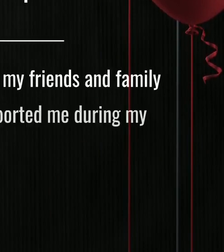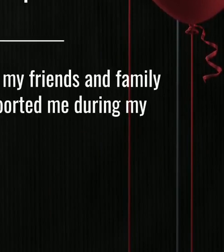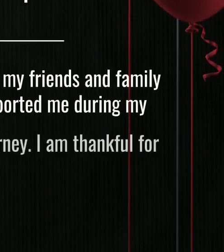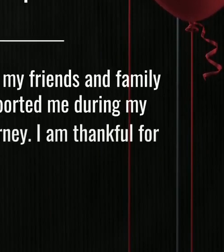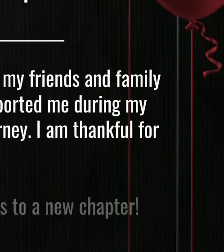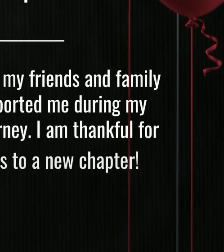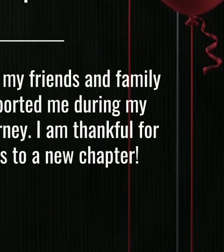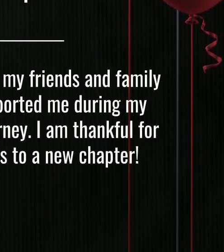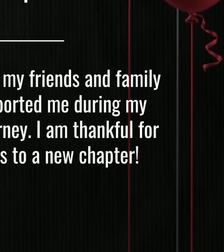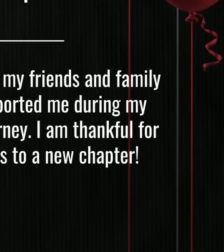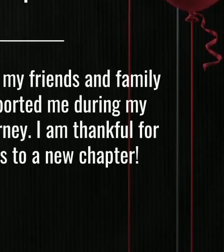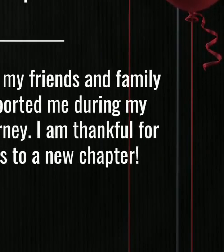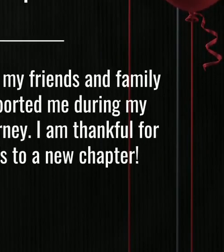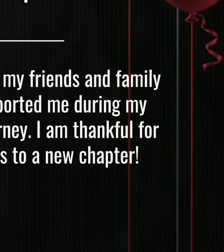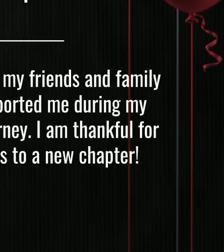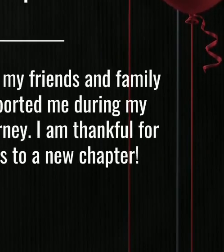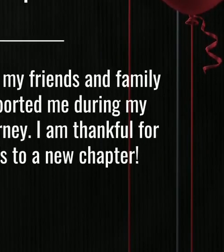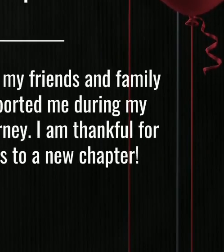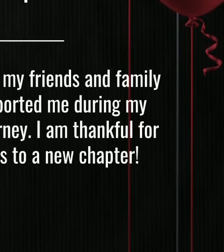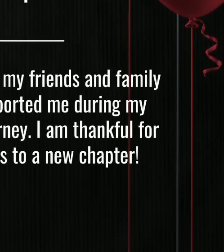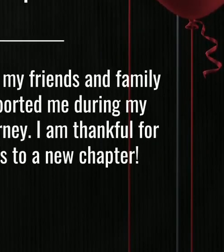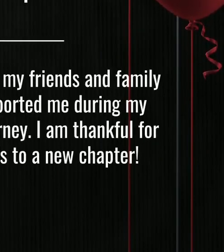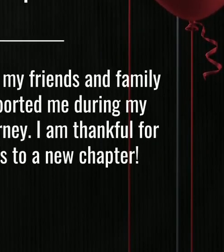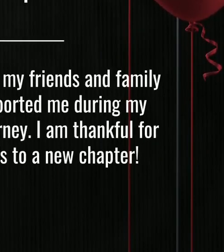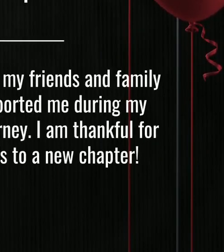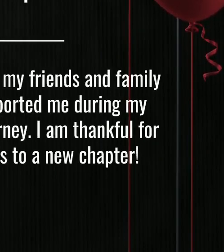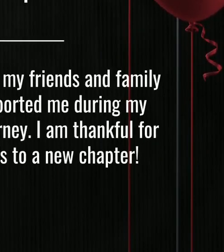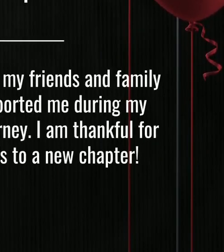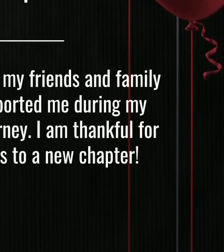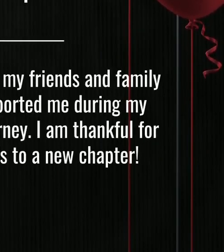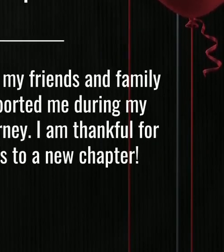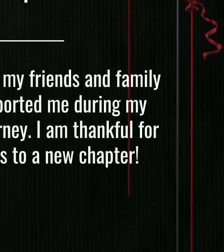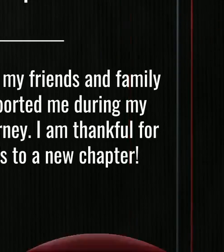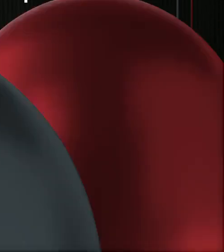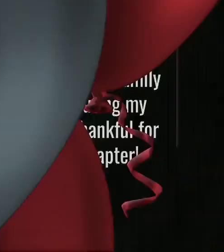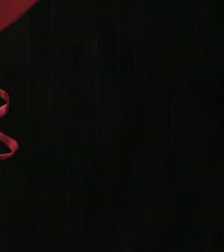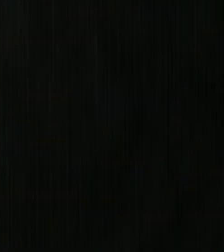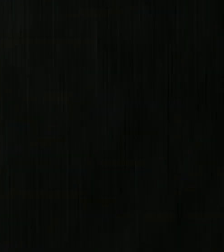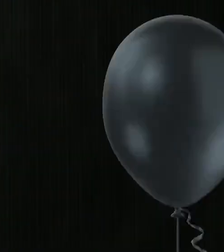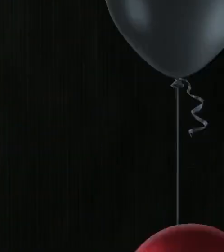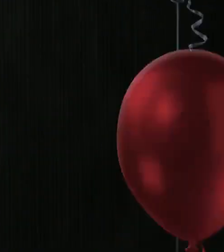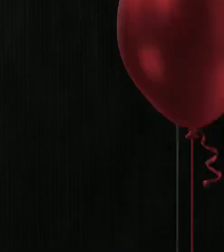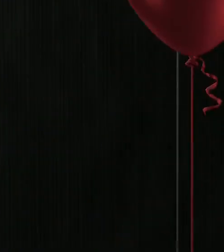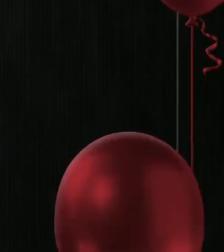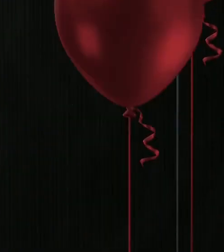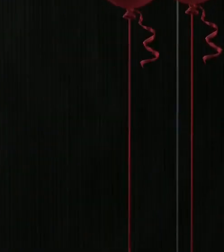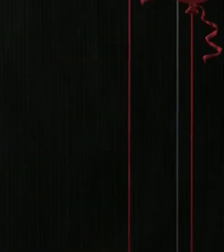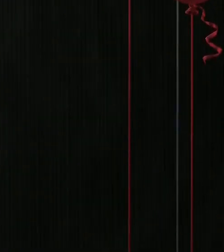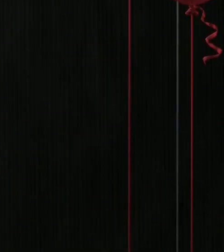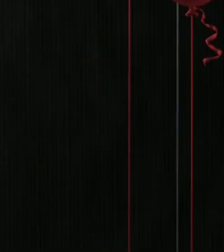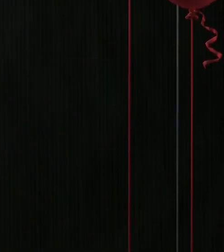Sovani Chantha, Bachelor of Arts in Human Development.